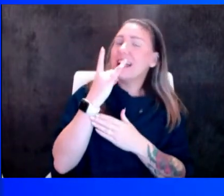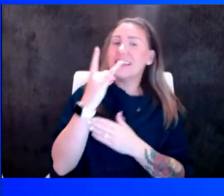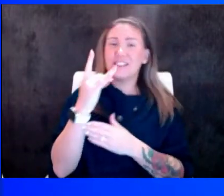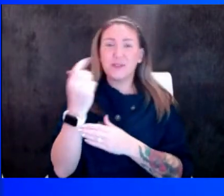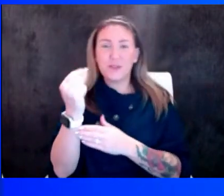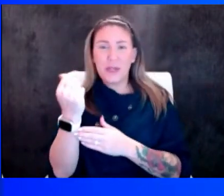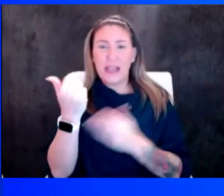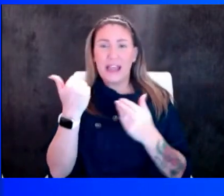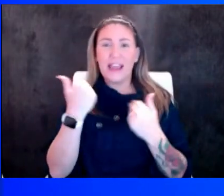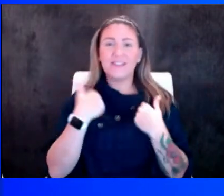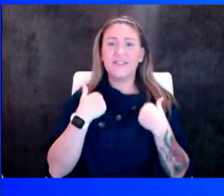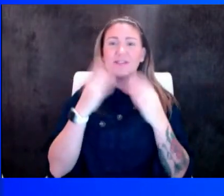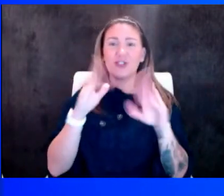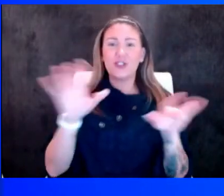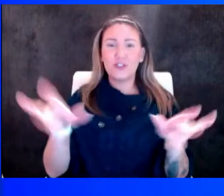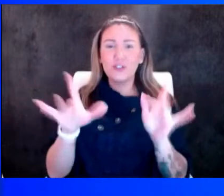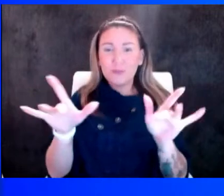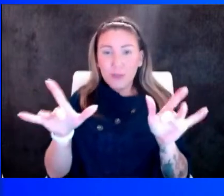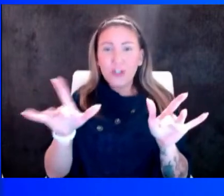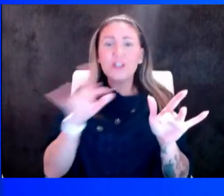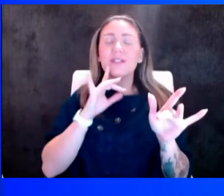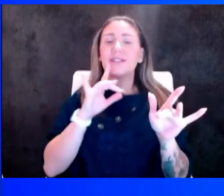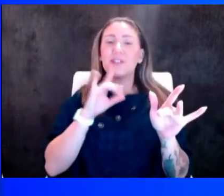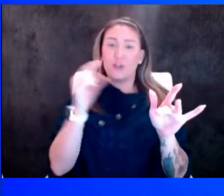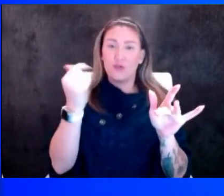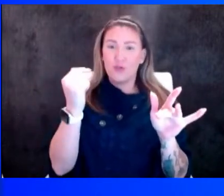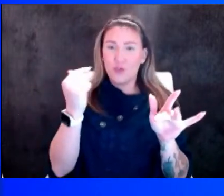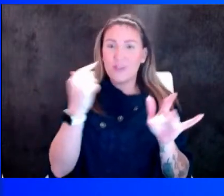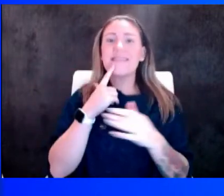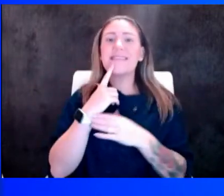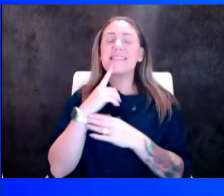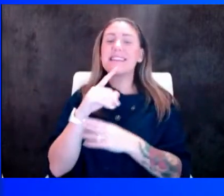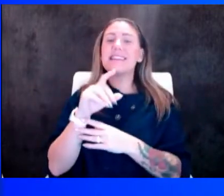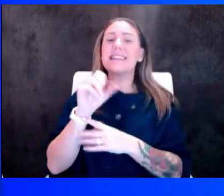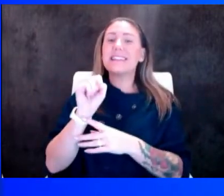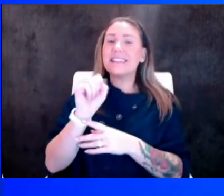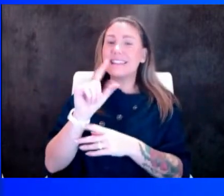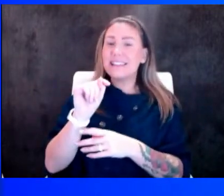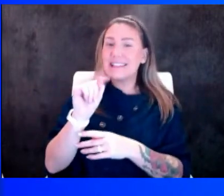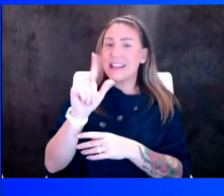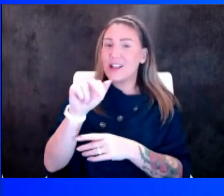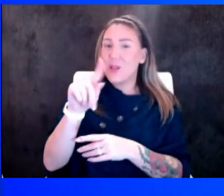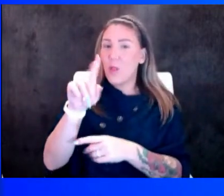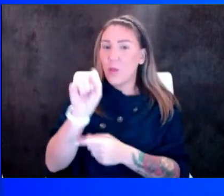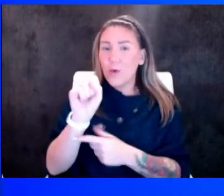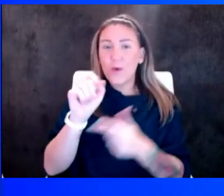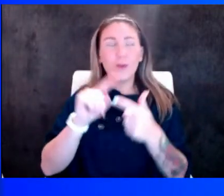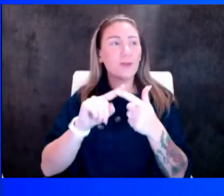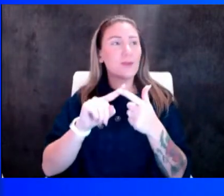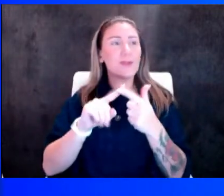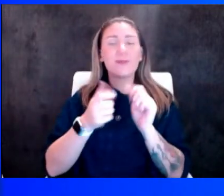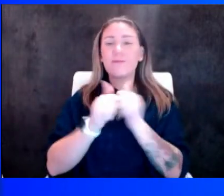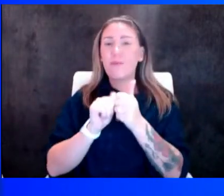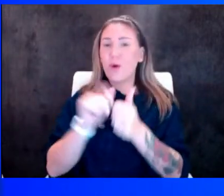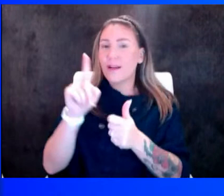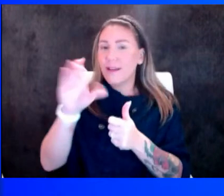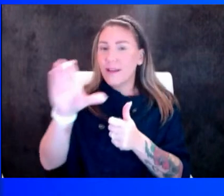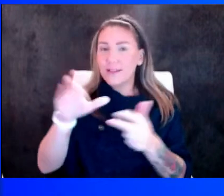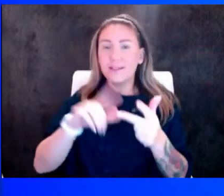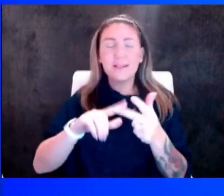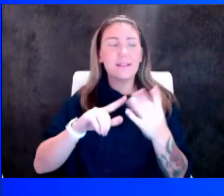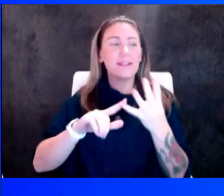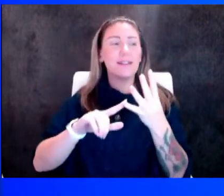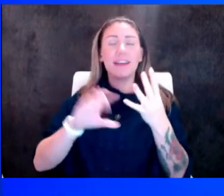St. Luke's, Sporting KC Stadium, Charlie's house and